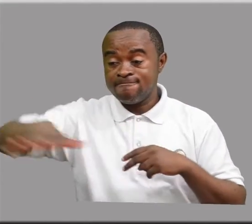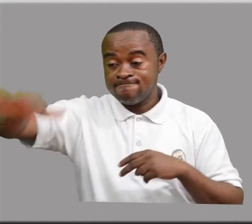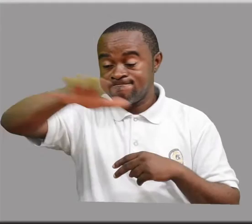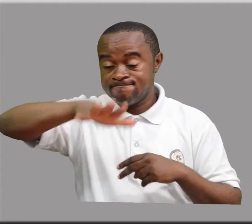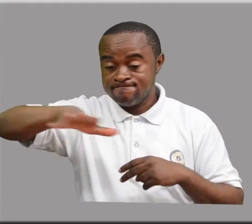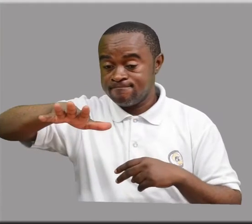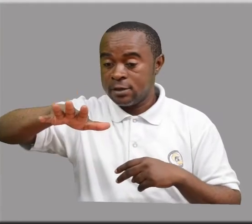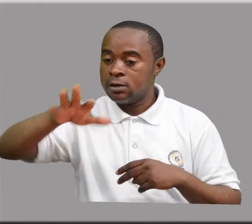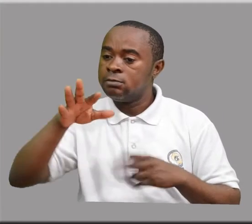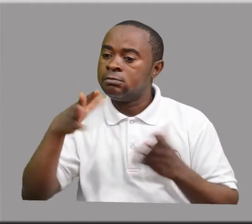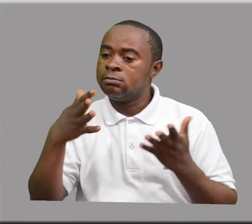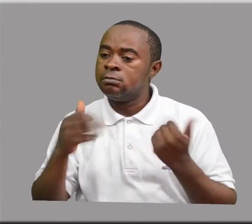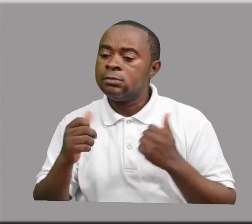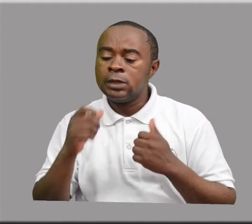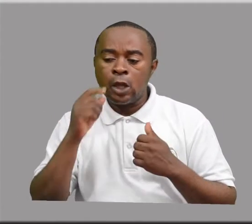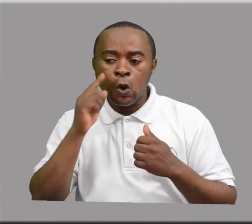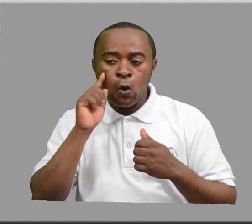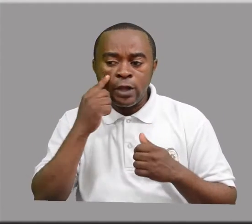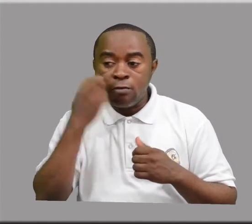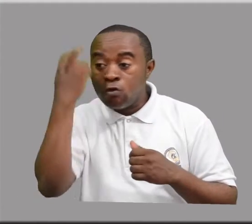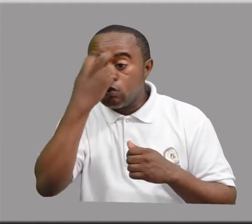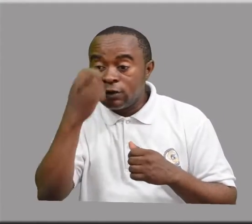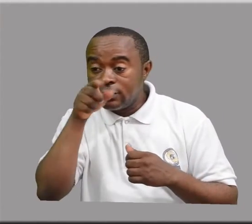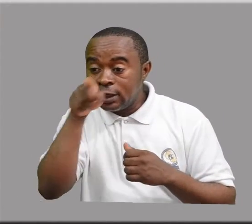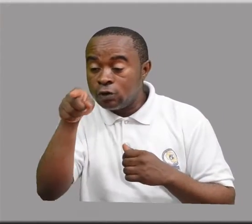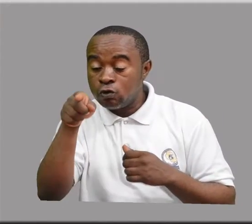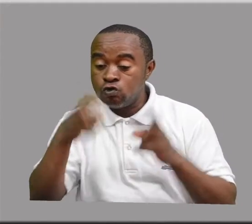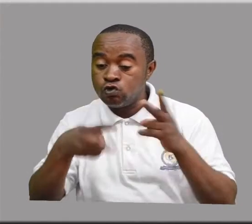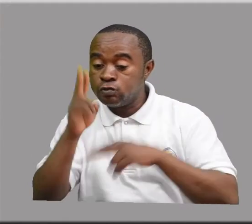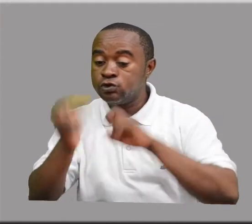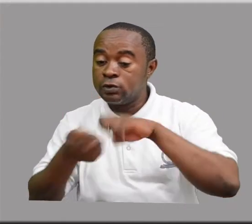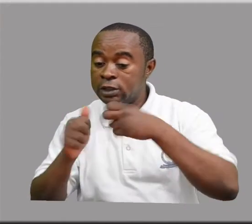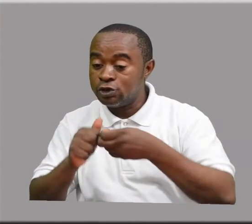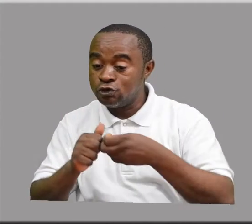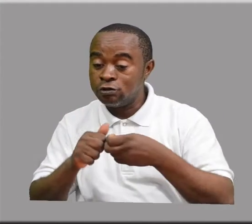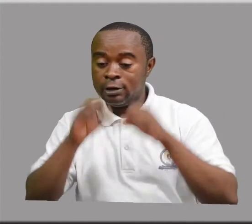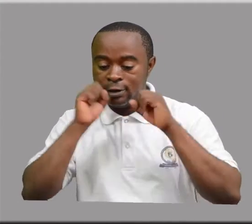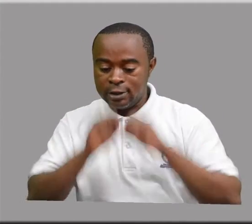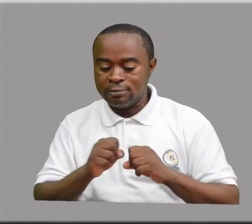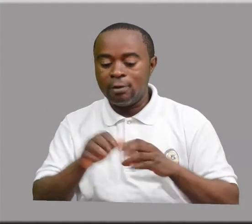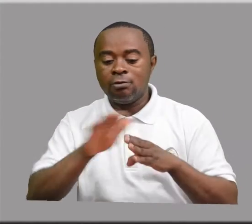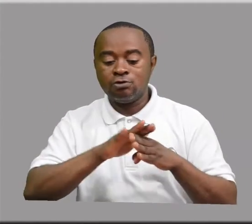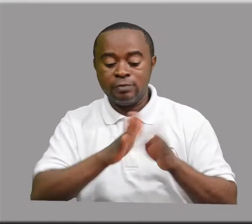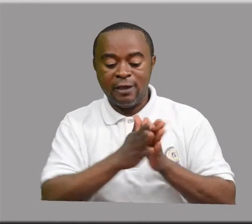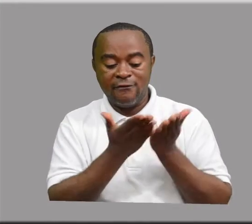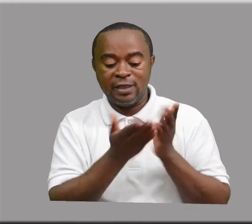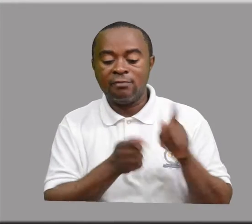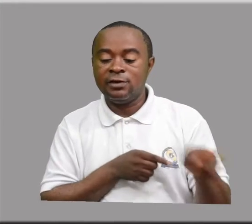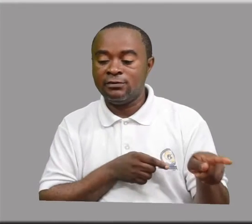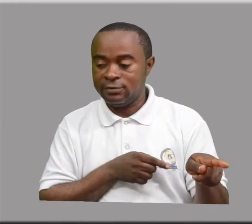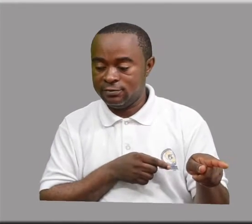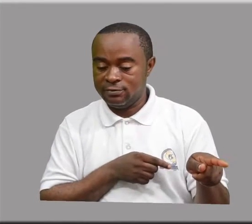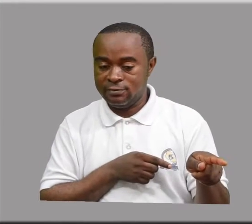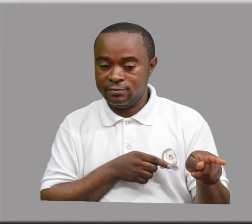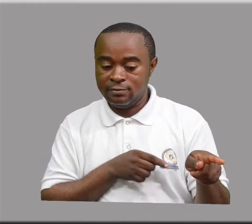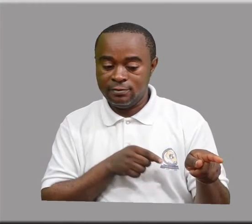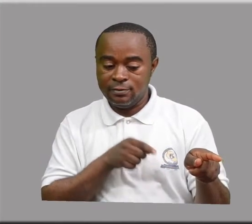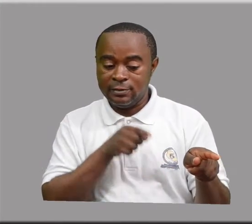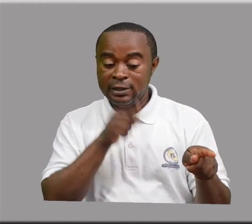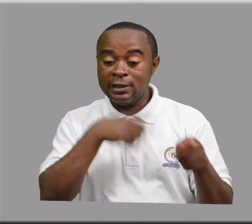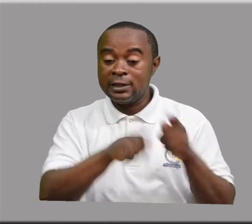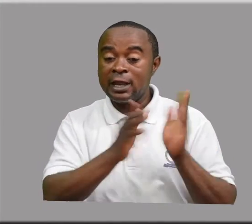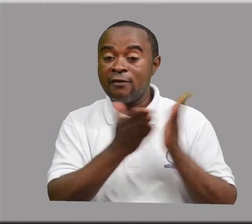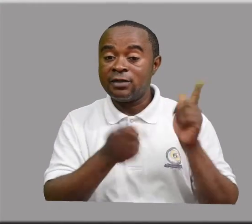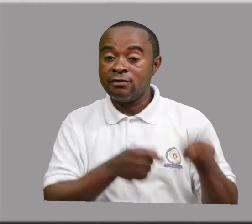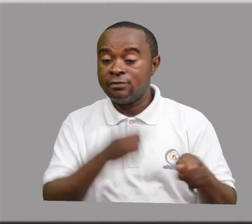find what you are trying to find what you are looking at. So basically, in the empirical literature, what we